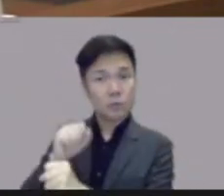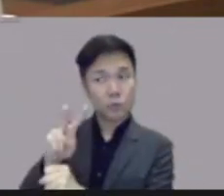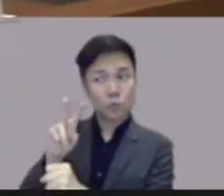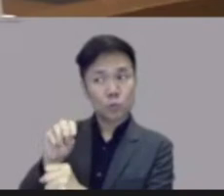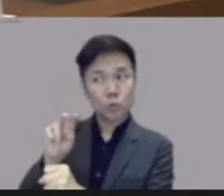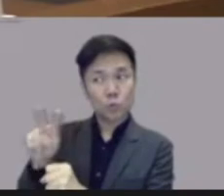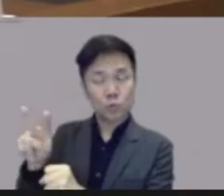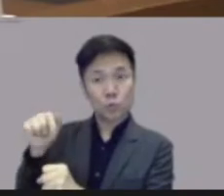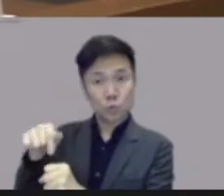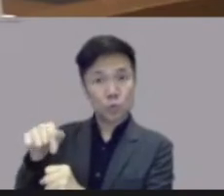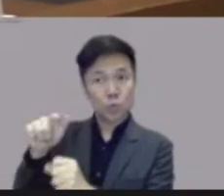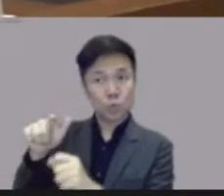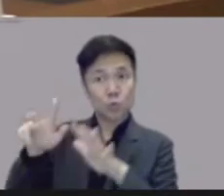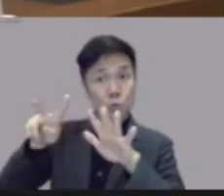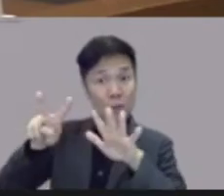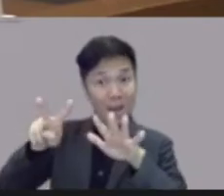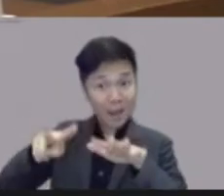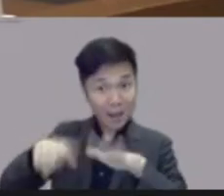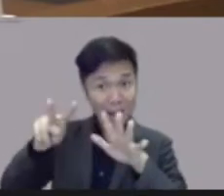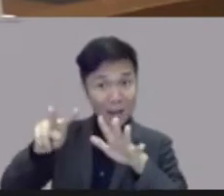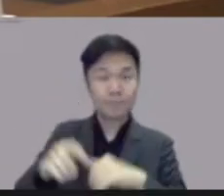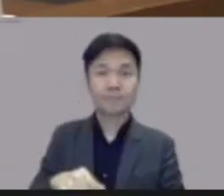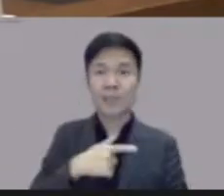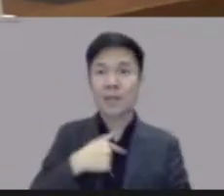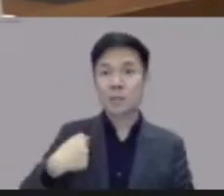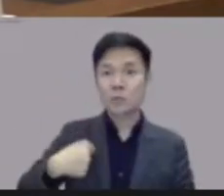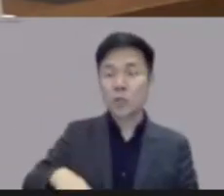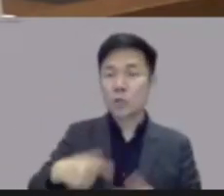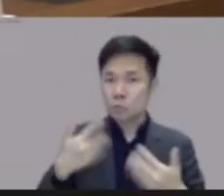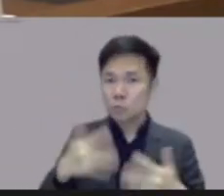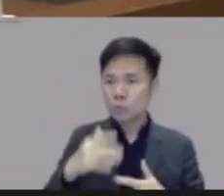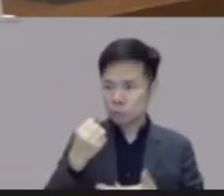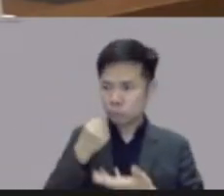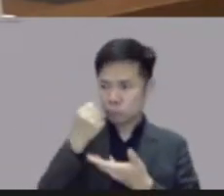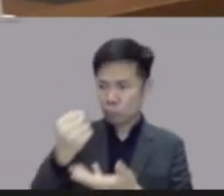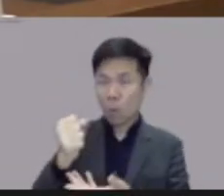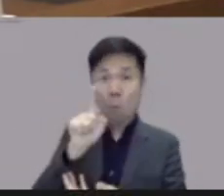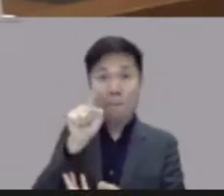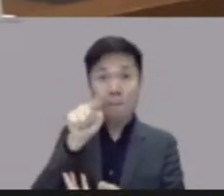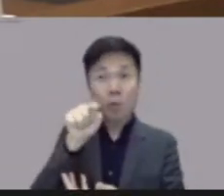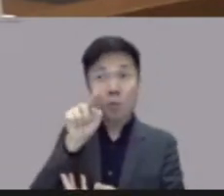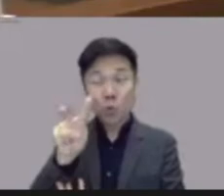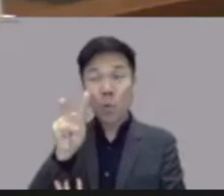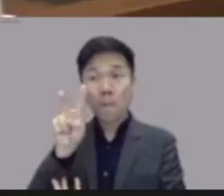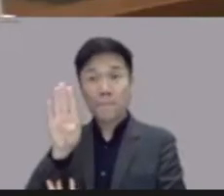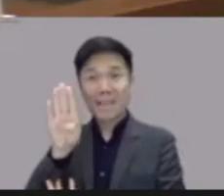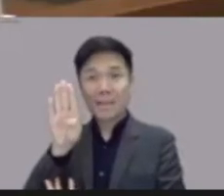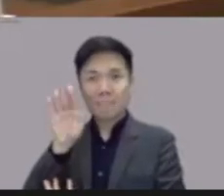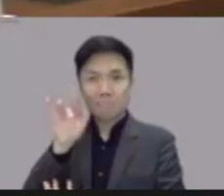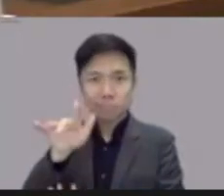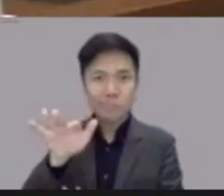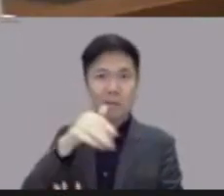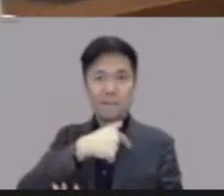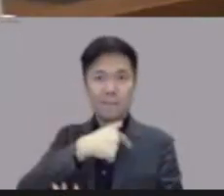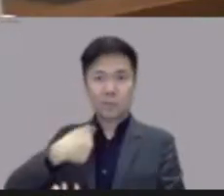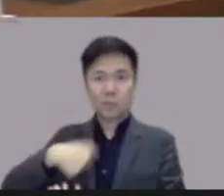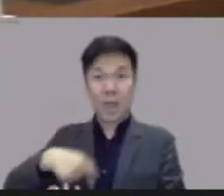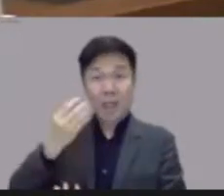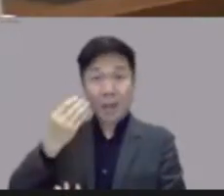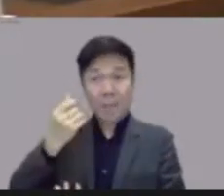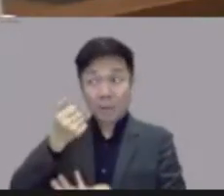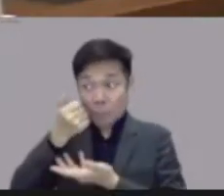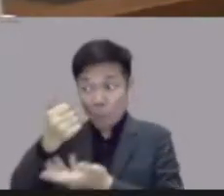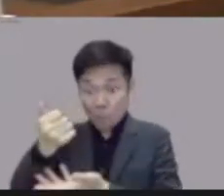totally arranged 1.2 billion Chinese Yuan to carry out soft Source corporation on climate